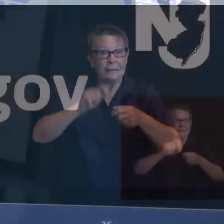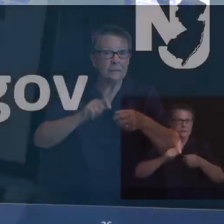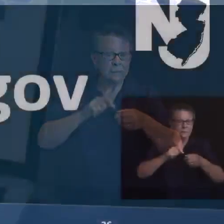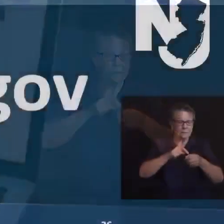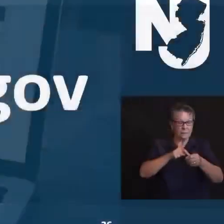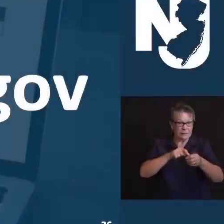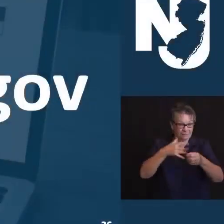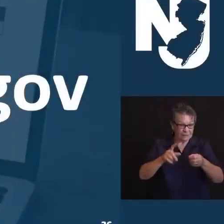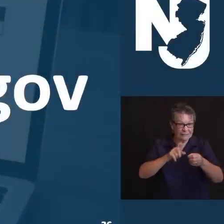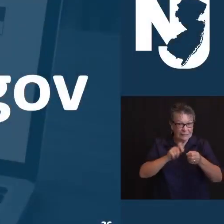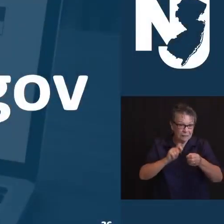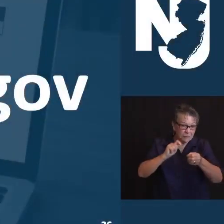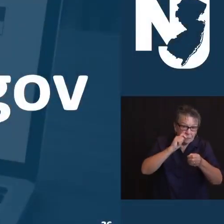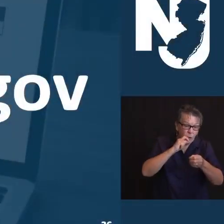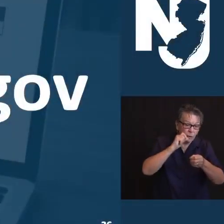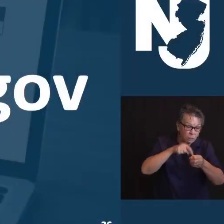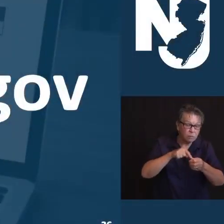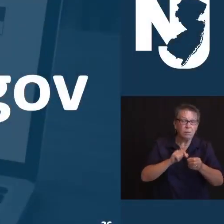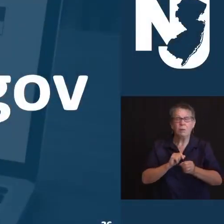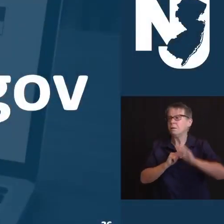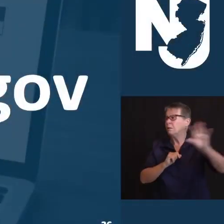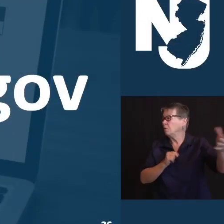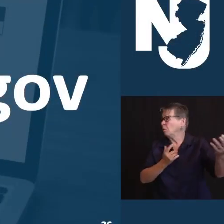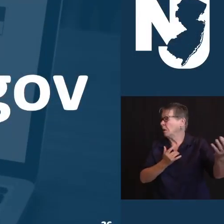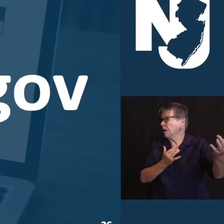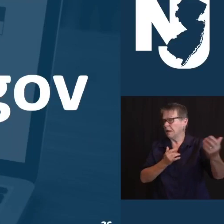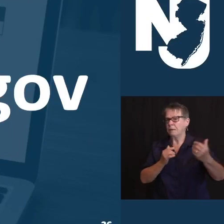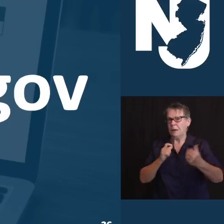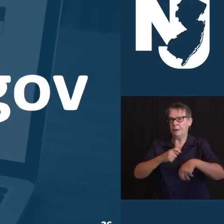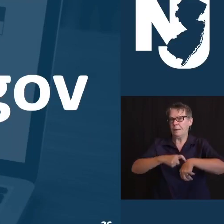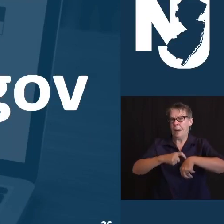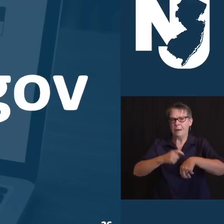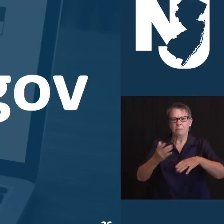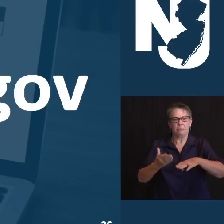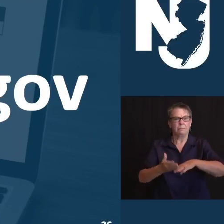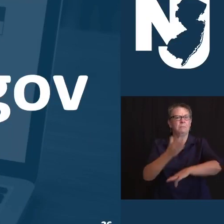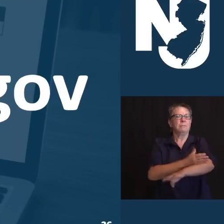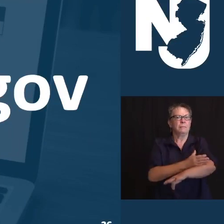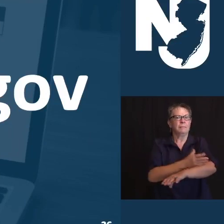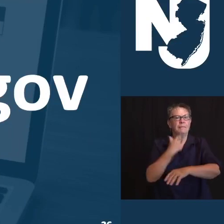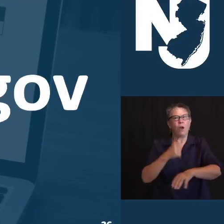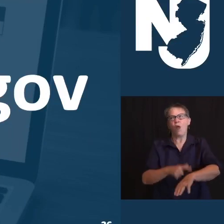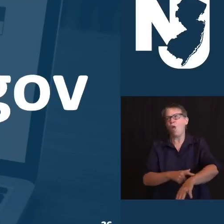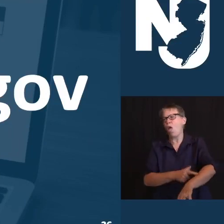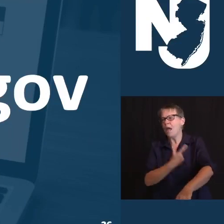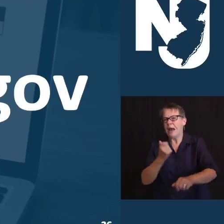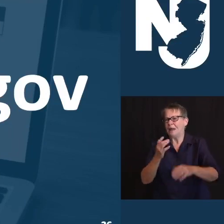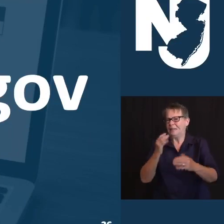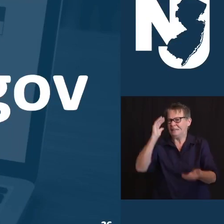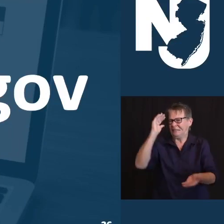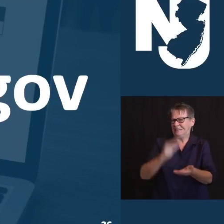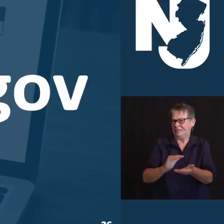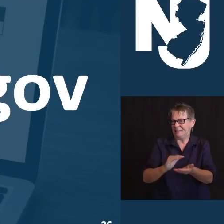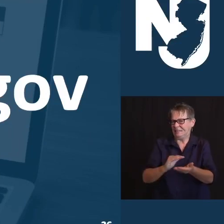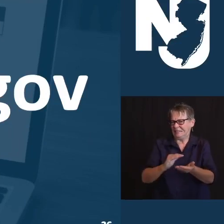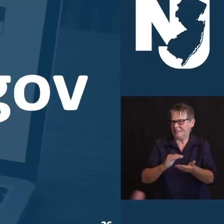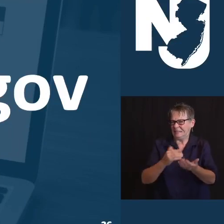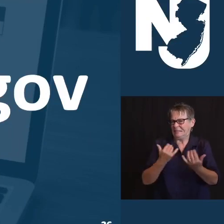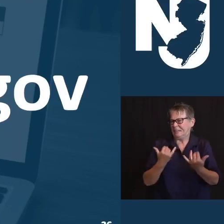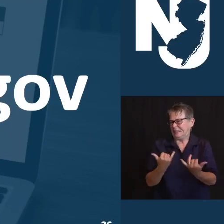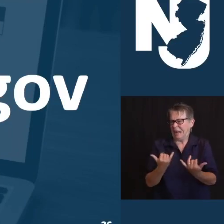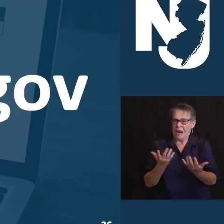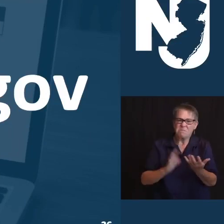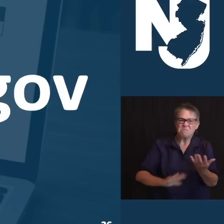Equally important to testing is contact tracing for individuals who have tested positive. As the governor mentioned, New Jersey is making progress